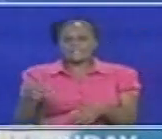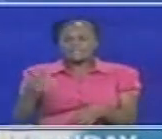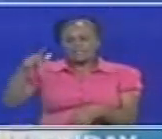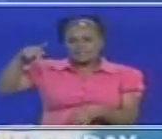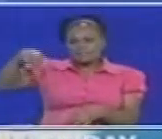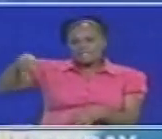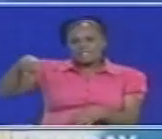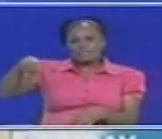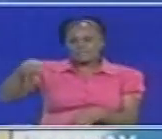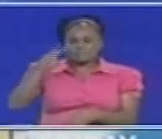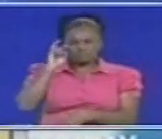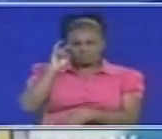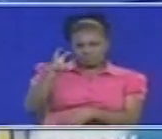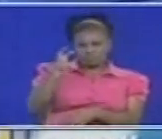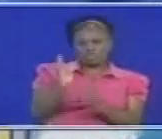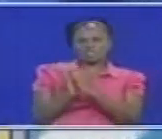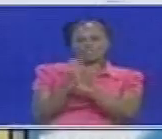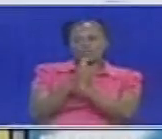Philip Keitani takes a look.